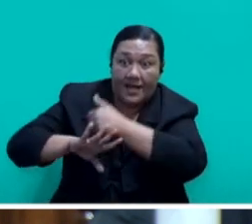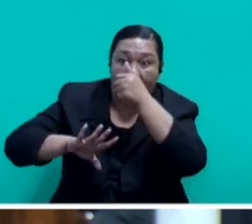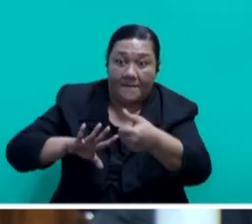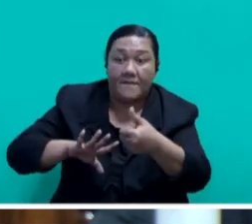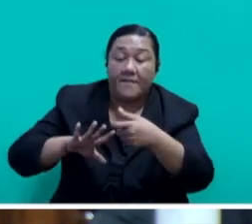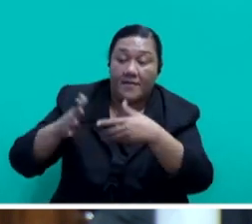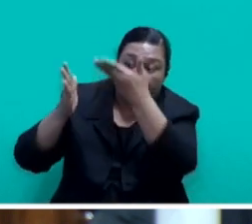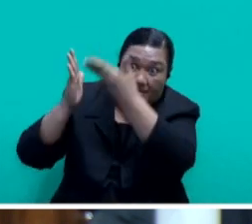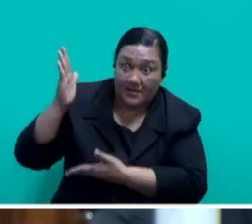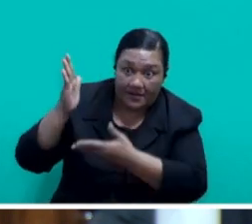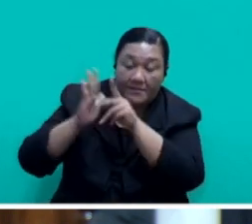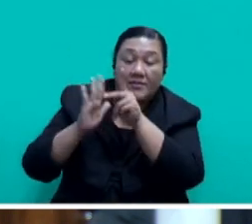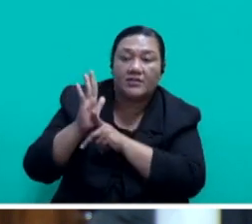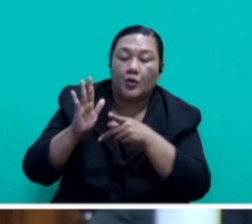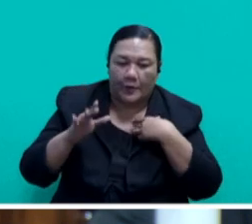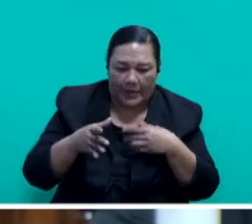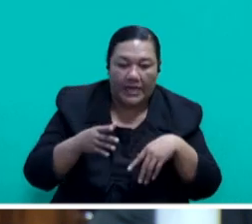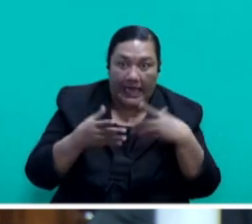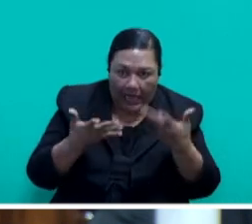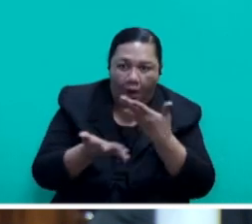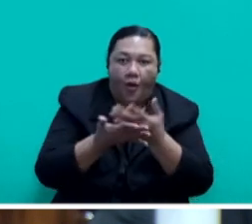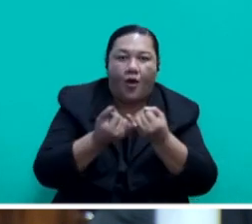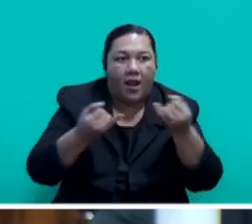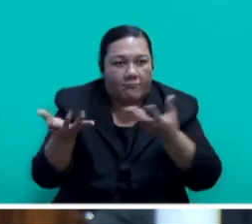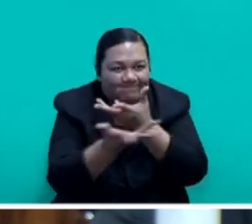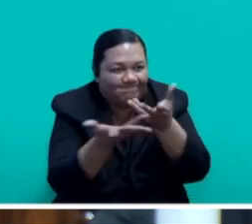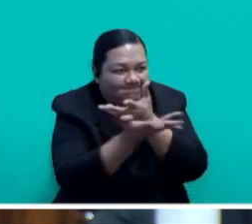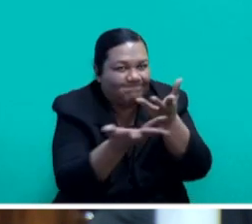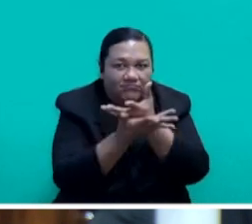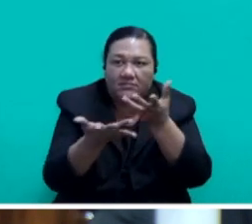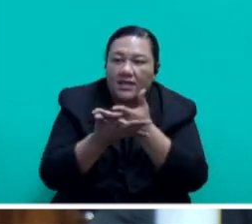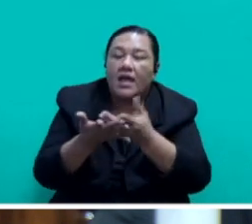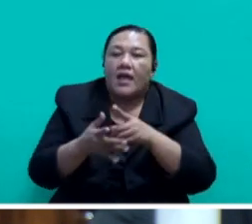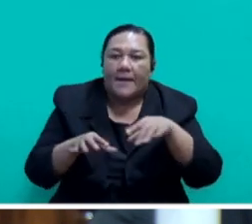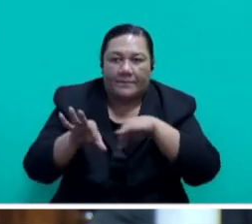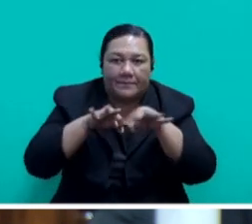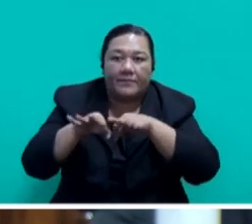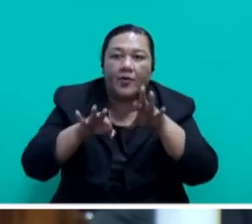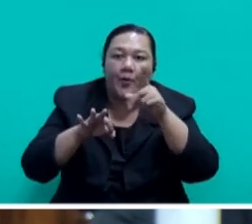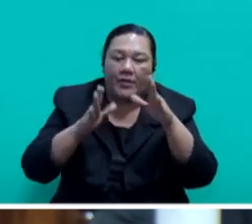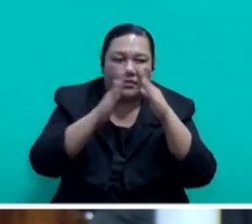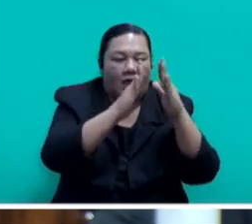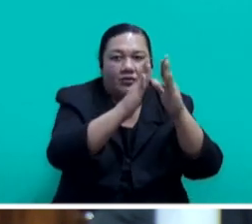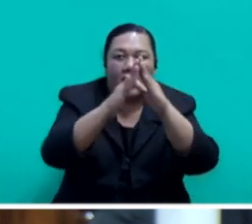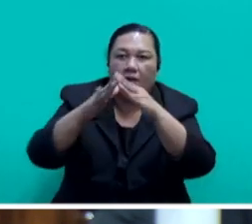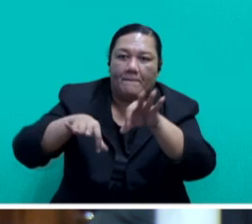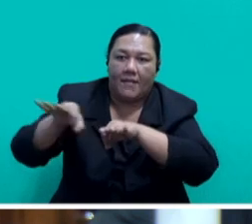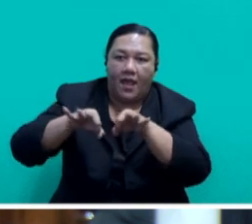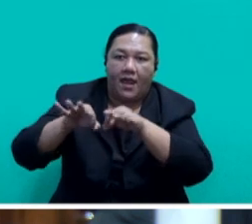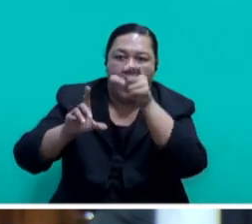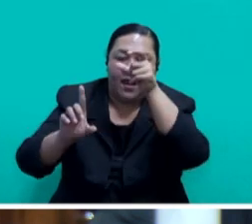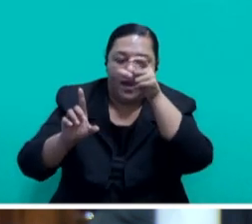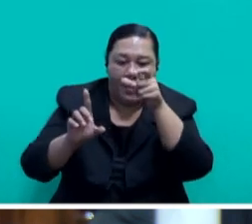actively digitalizing planning process with the Department of Town and Country Planning. Our aim is to